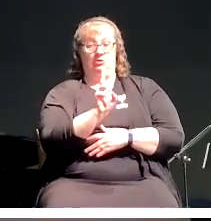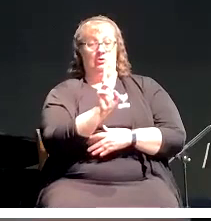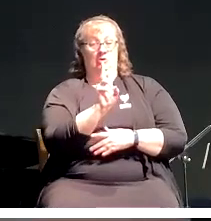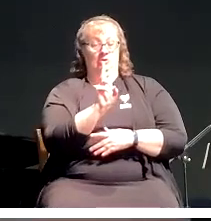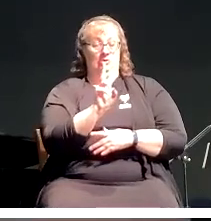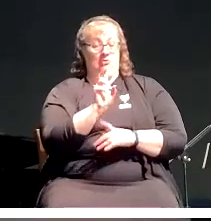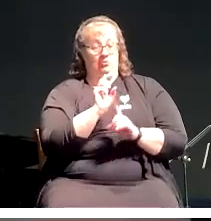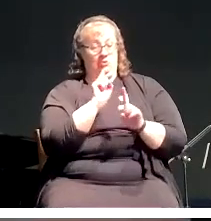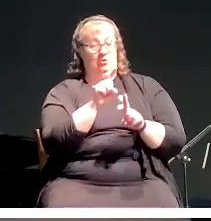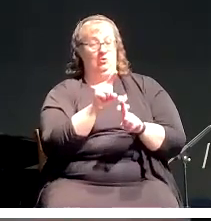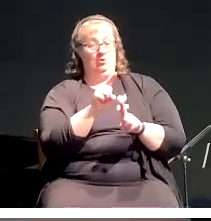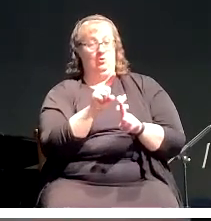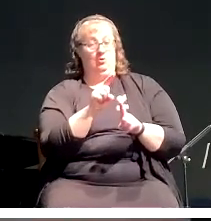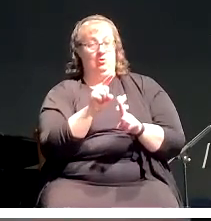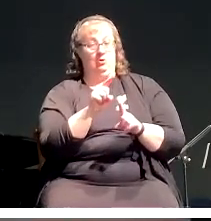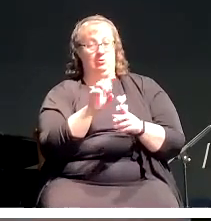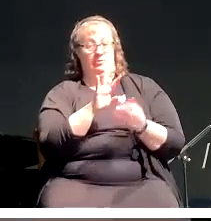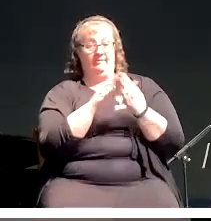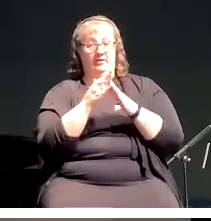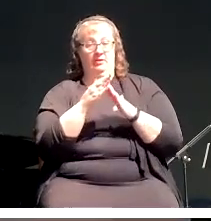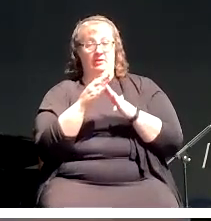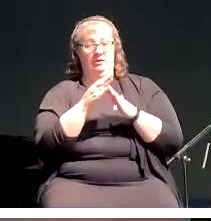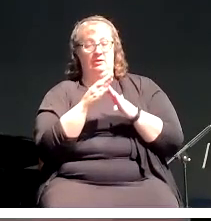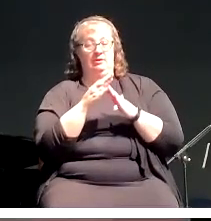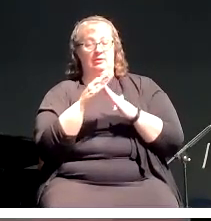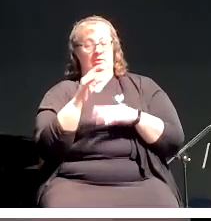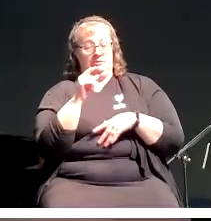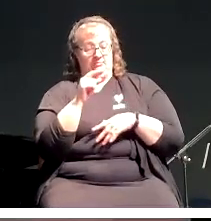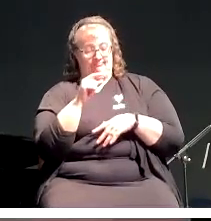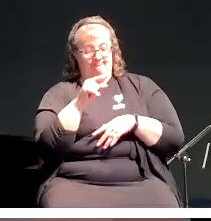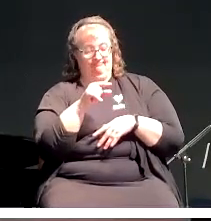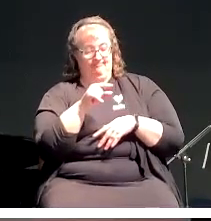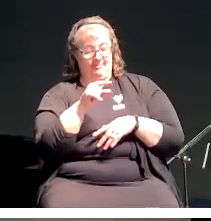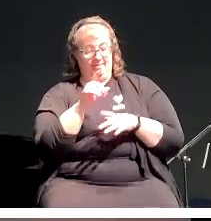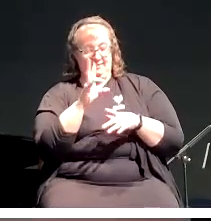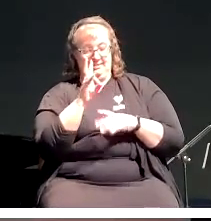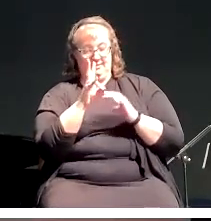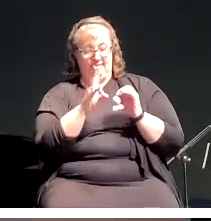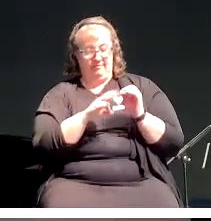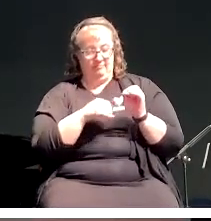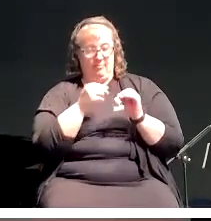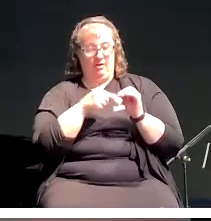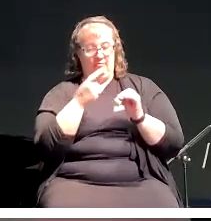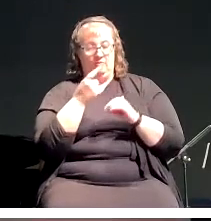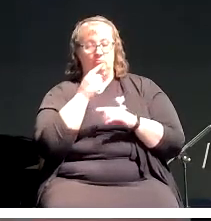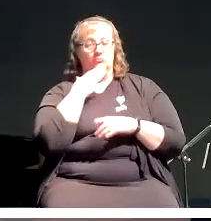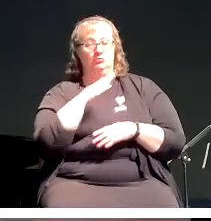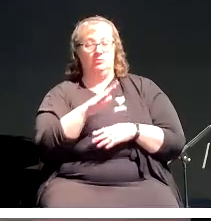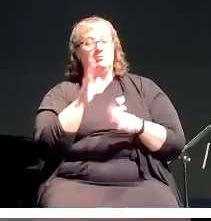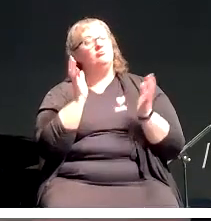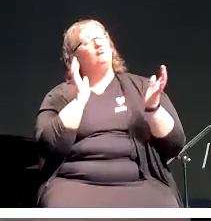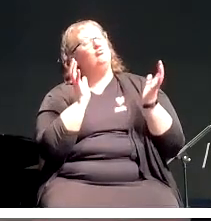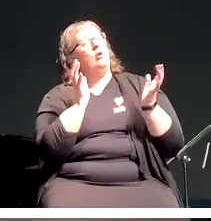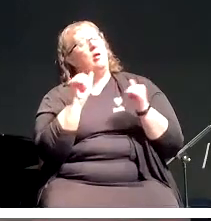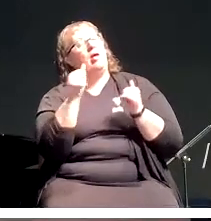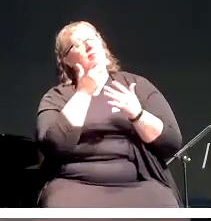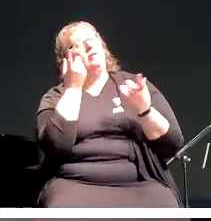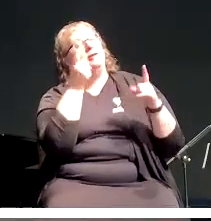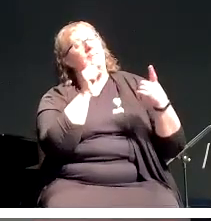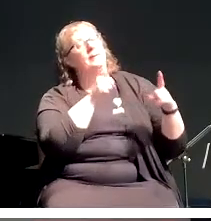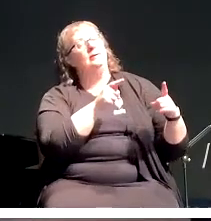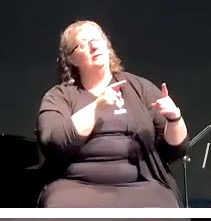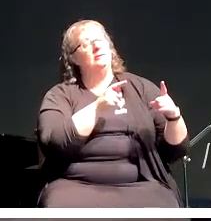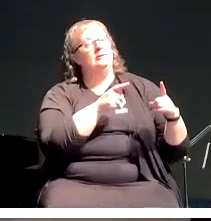village called Emmaus, about 7 miles from Jerusalem. They were talking with each other about everything that had